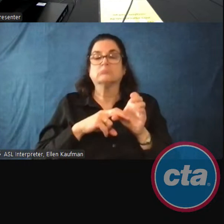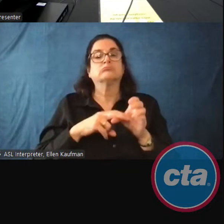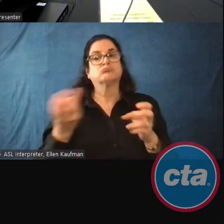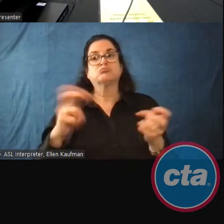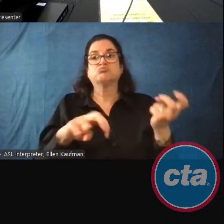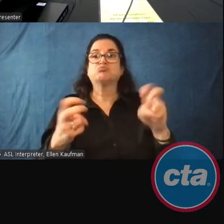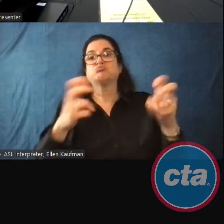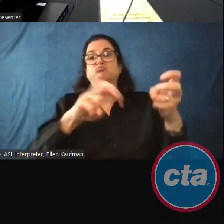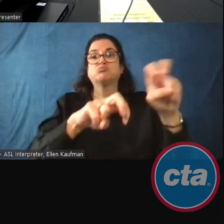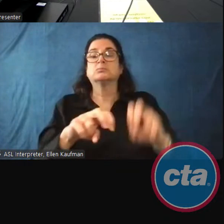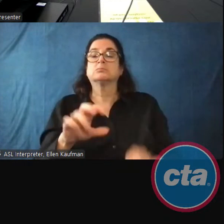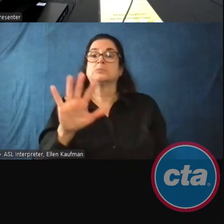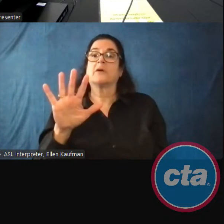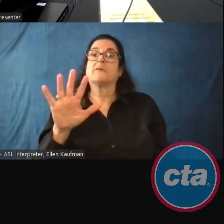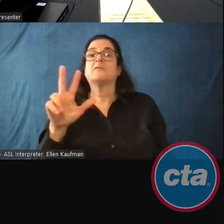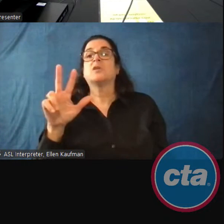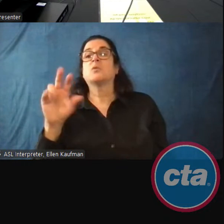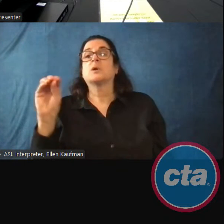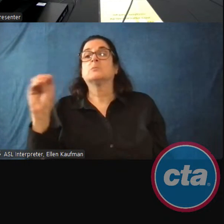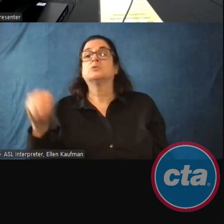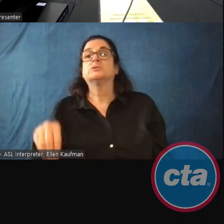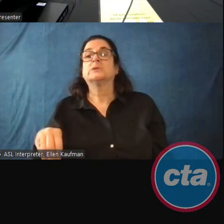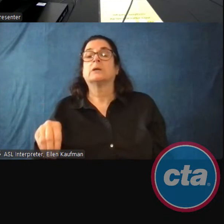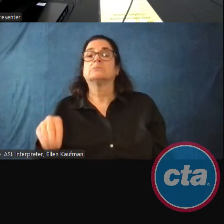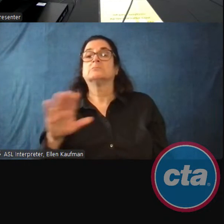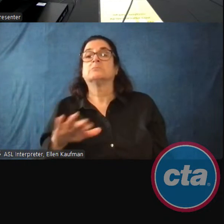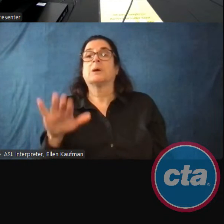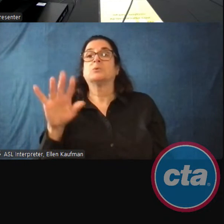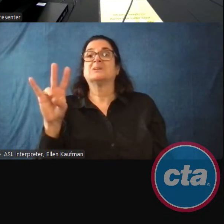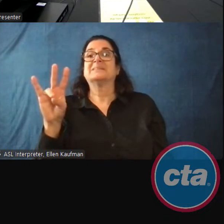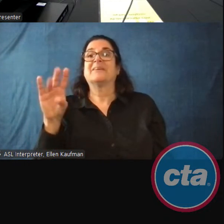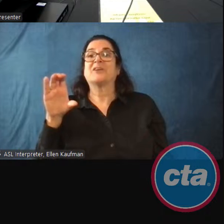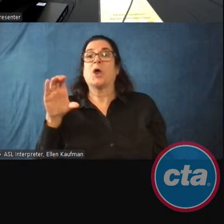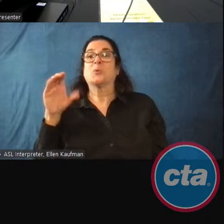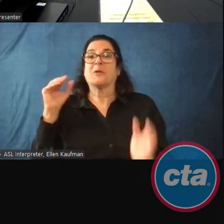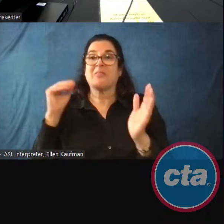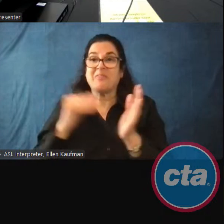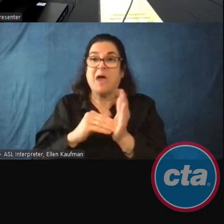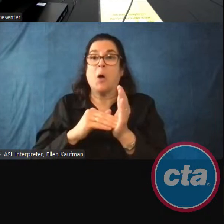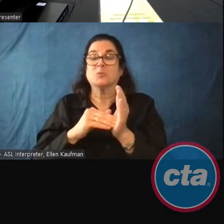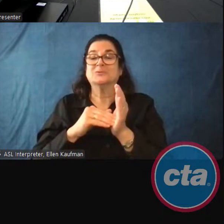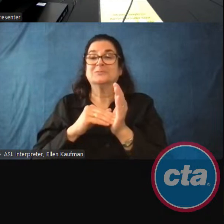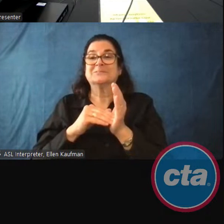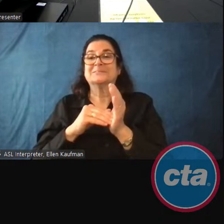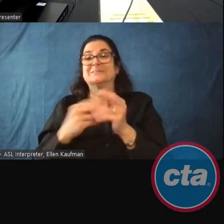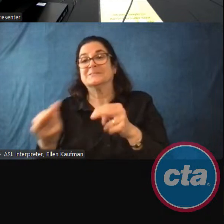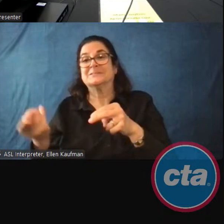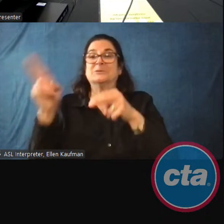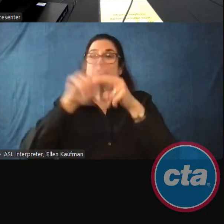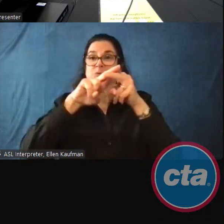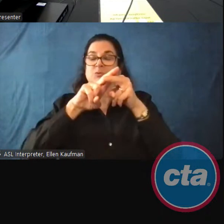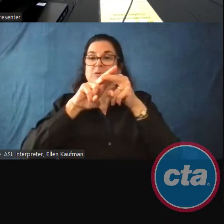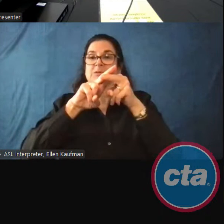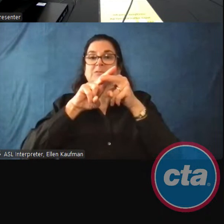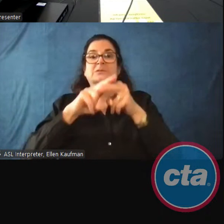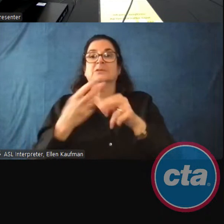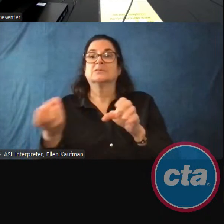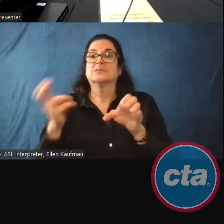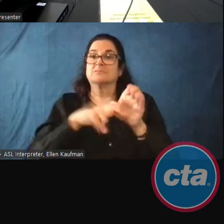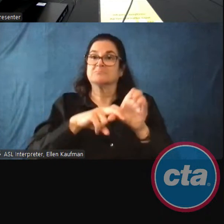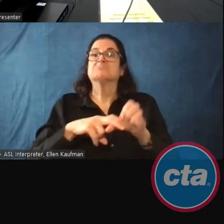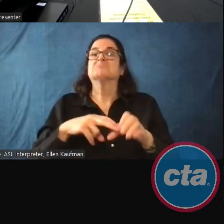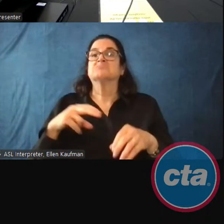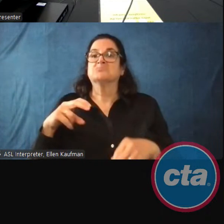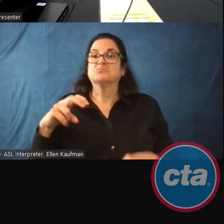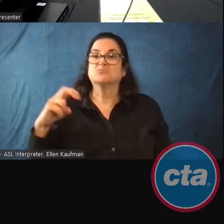at about 53%, about a 700,000 increased transit boarding per day. So,